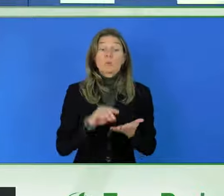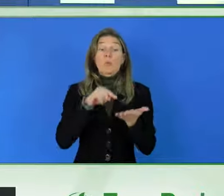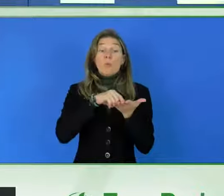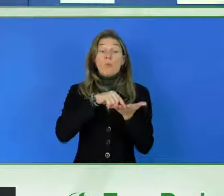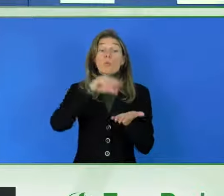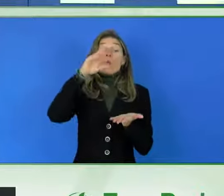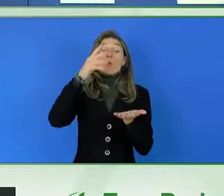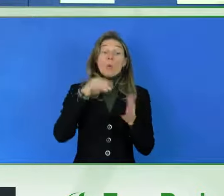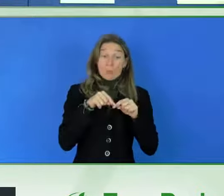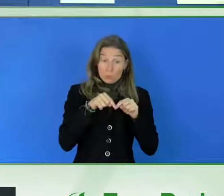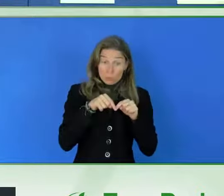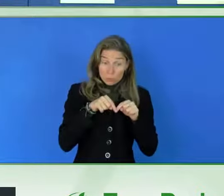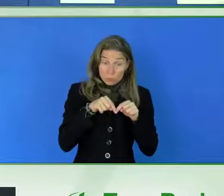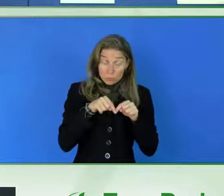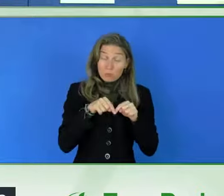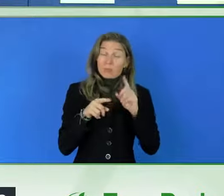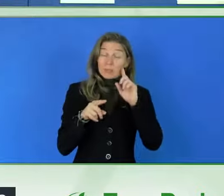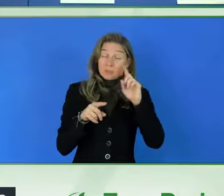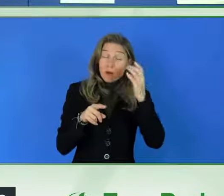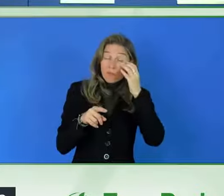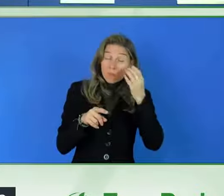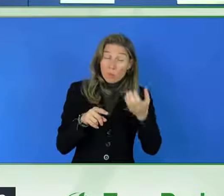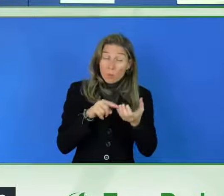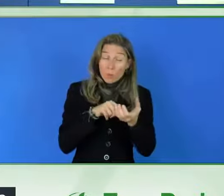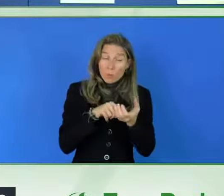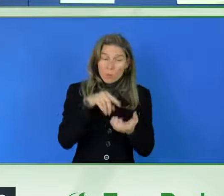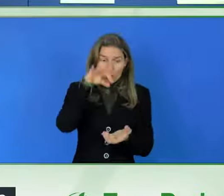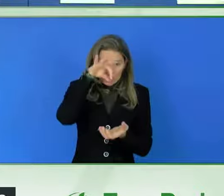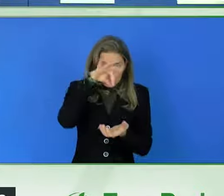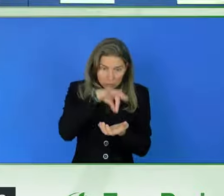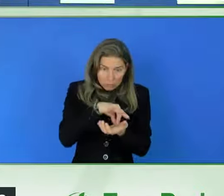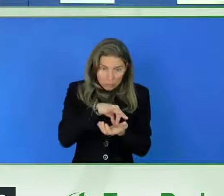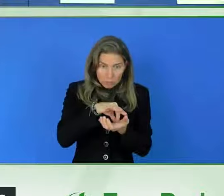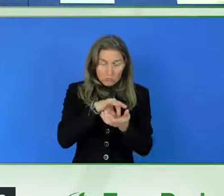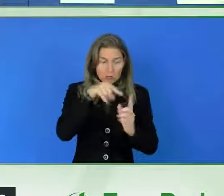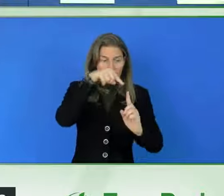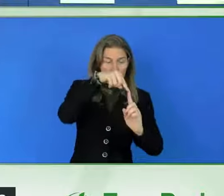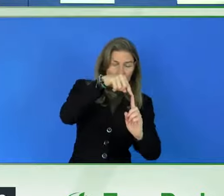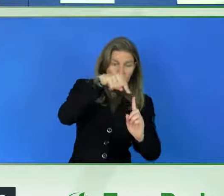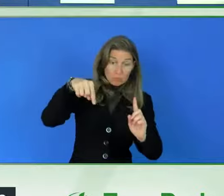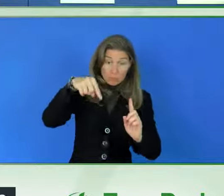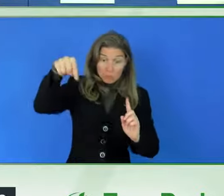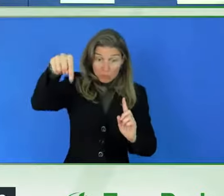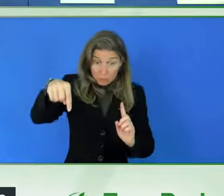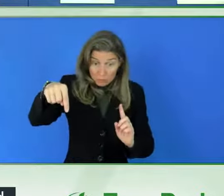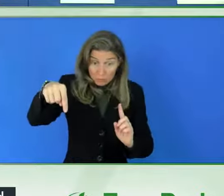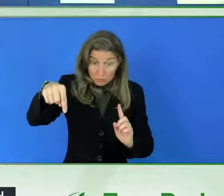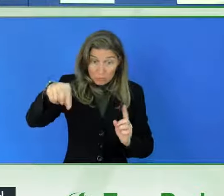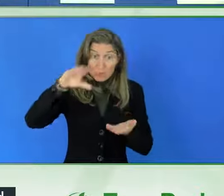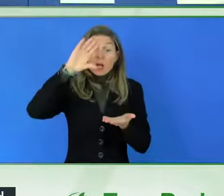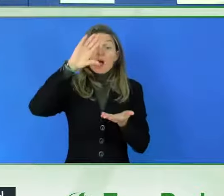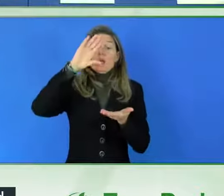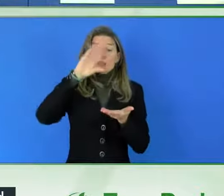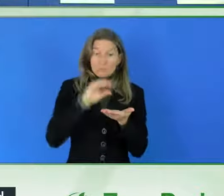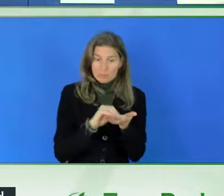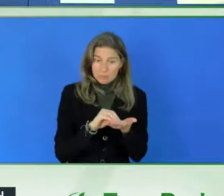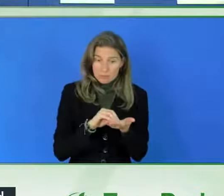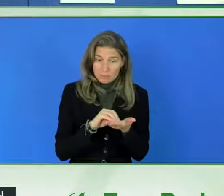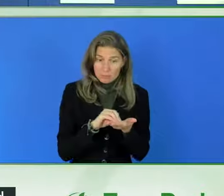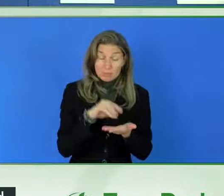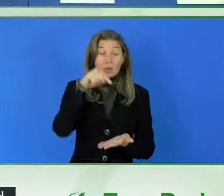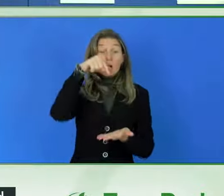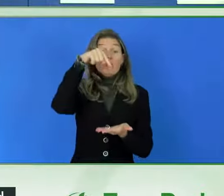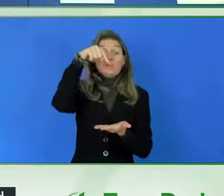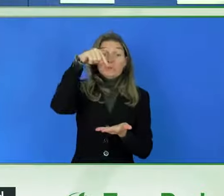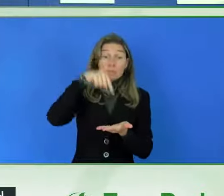smartphone, and then the user can start the trip, and immediately after starting the trip, the